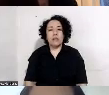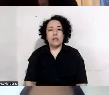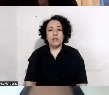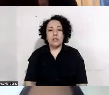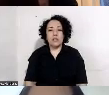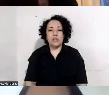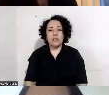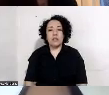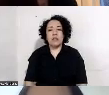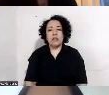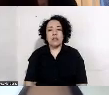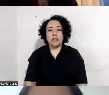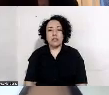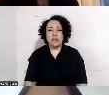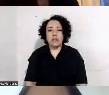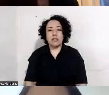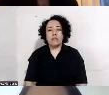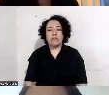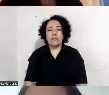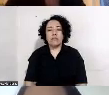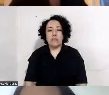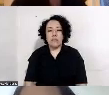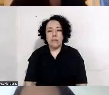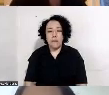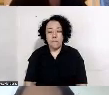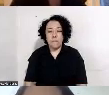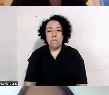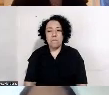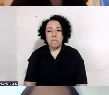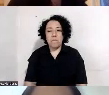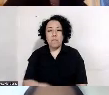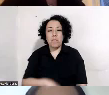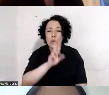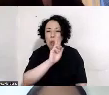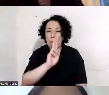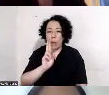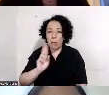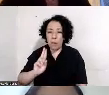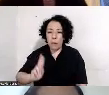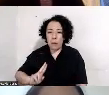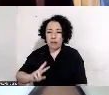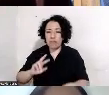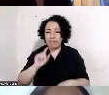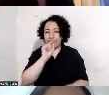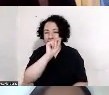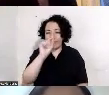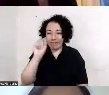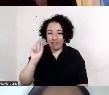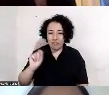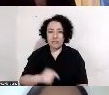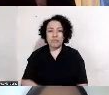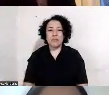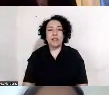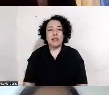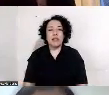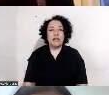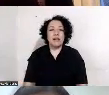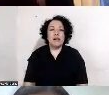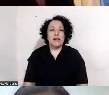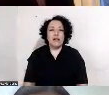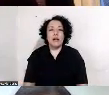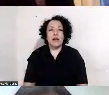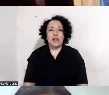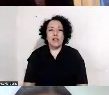Susan Baum and Nick Gilbert. And what we've been studying actually with a grant from our